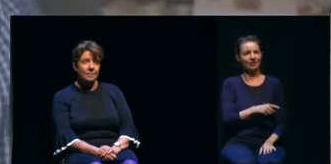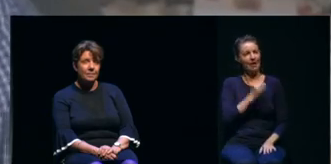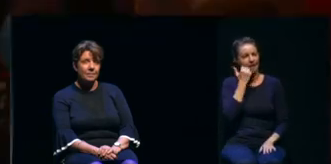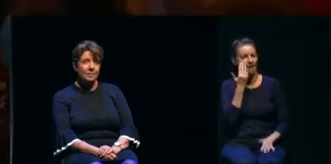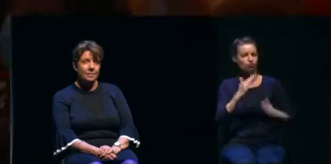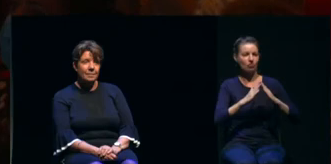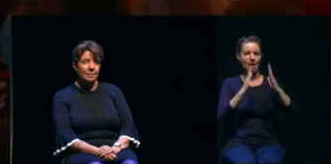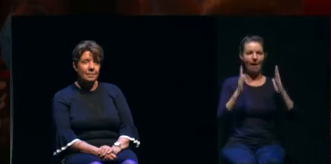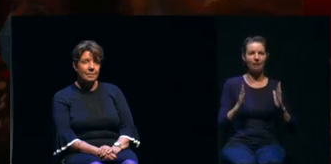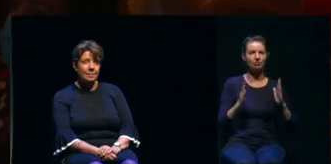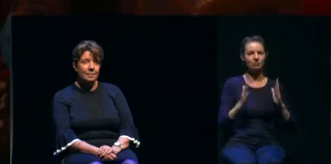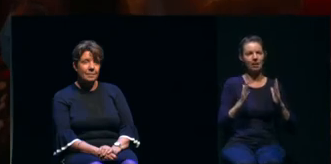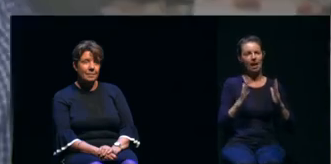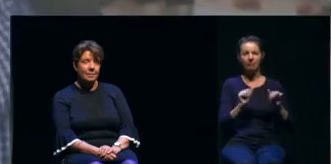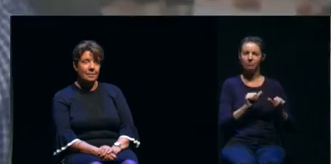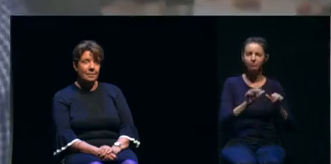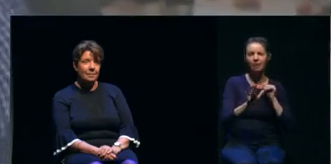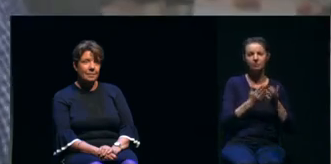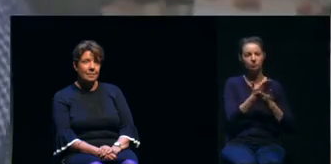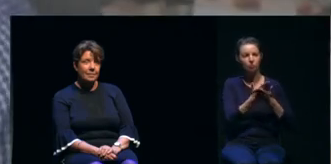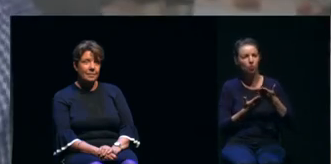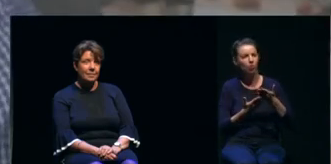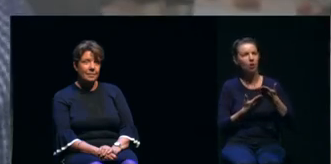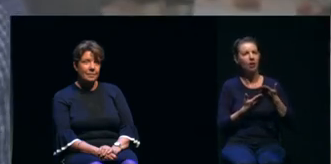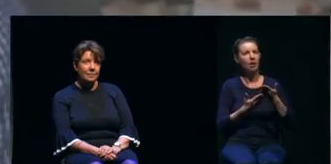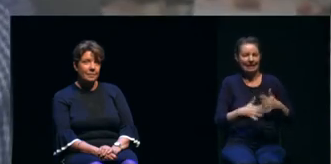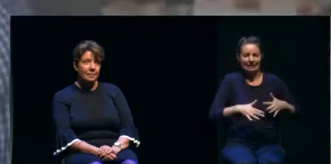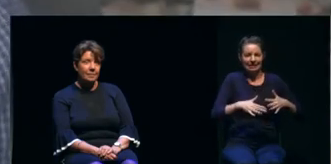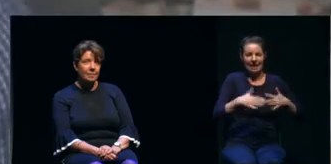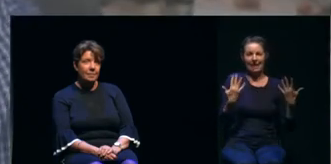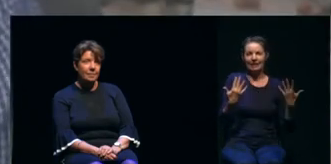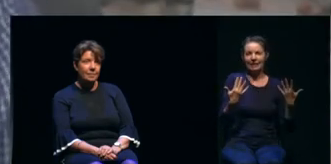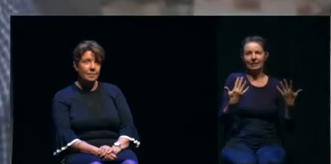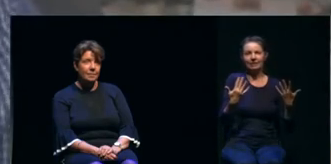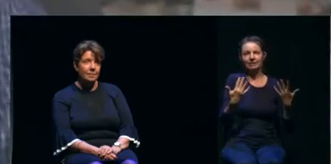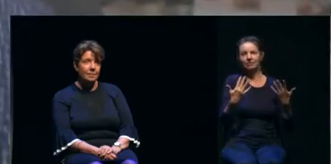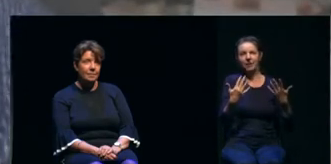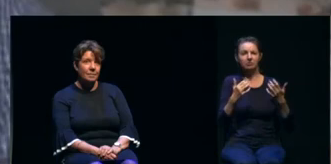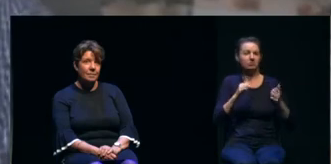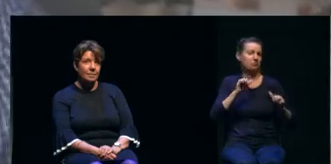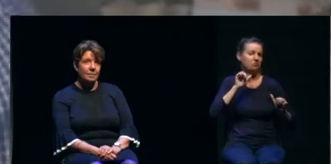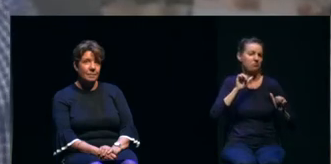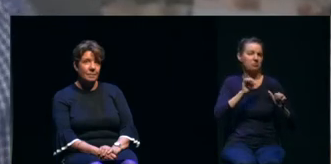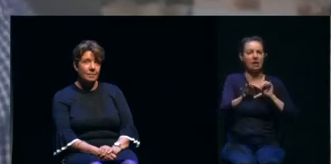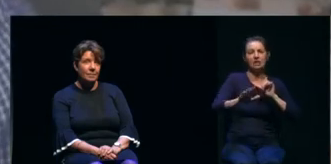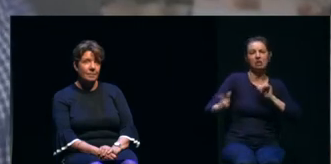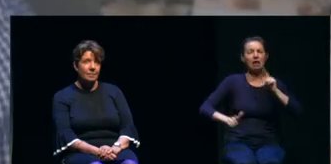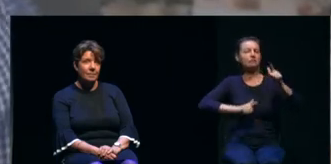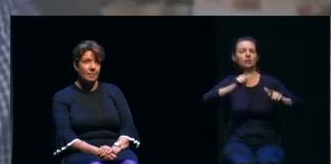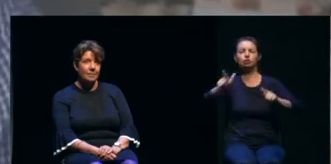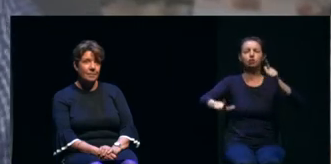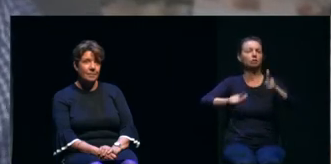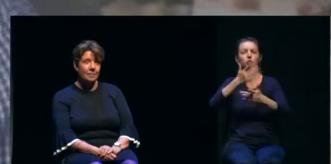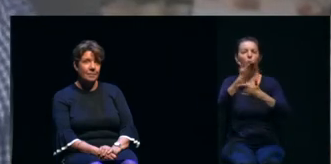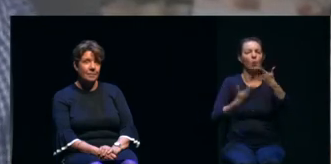house is as epic and life and death as any ring quest where the hobbits went to the Mountain of Mordor and threw